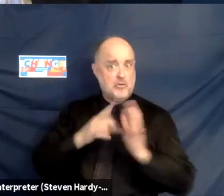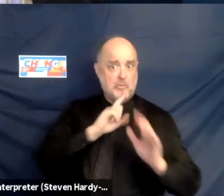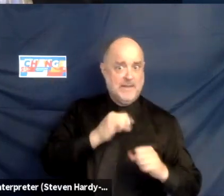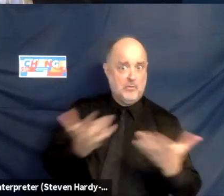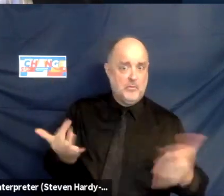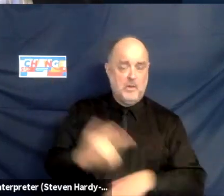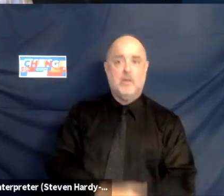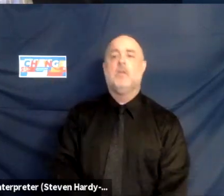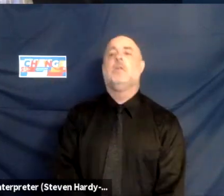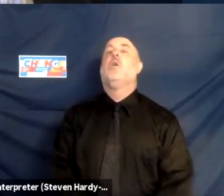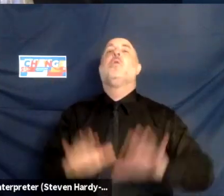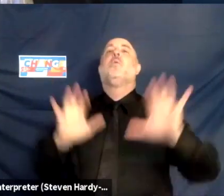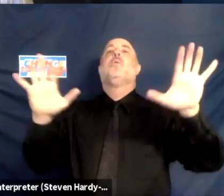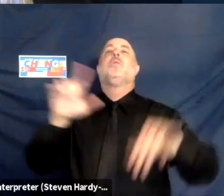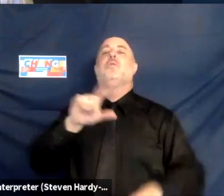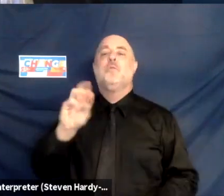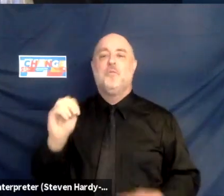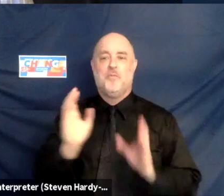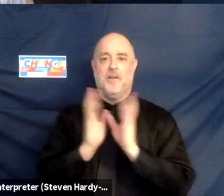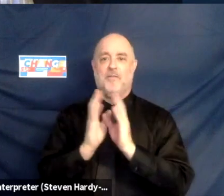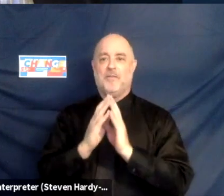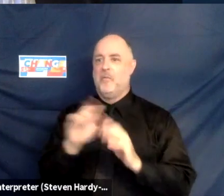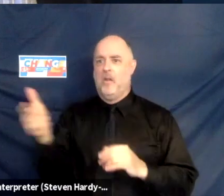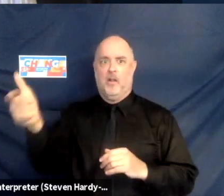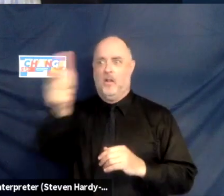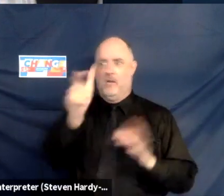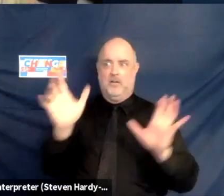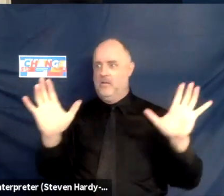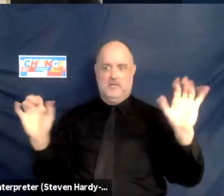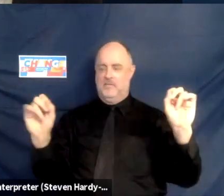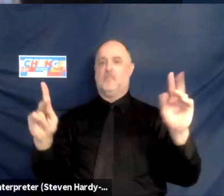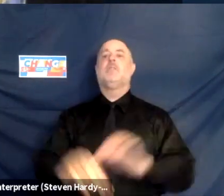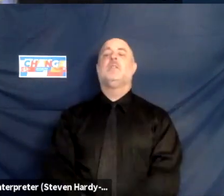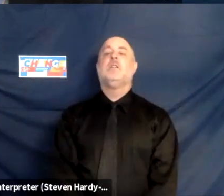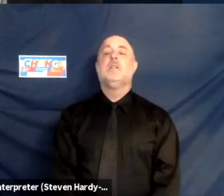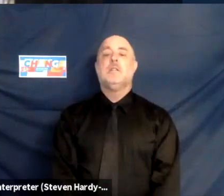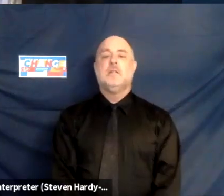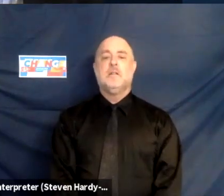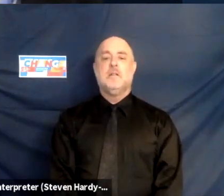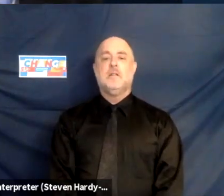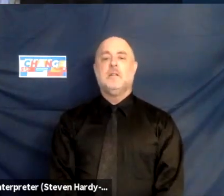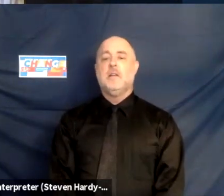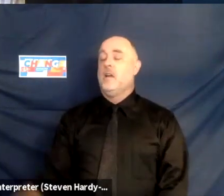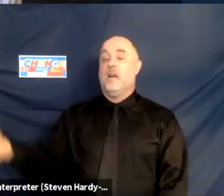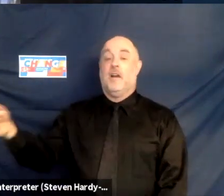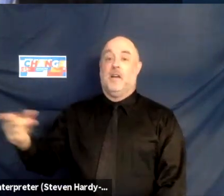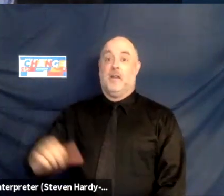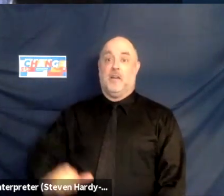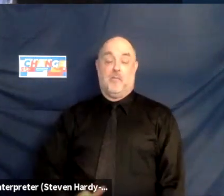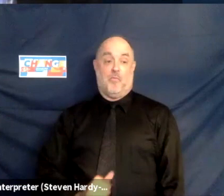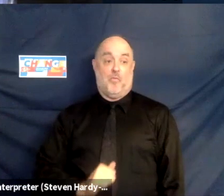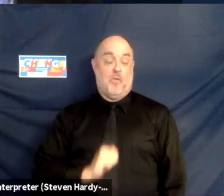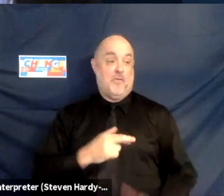Sorry. The wonders of Zoom. I'm going back and forth between screens. So he proudly, Representative